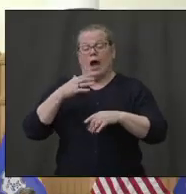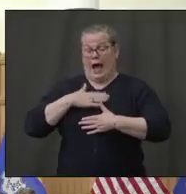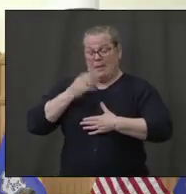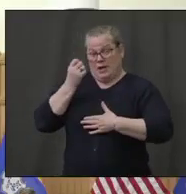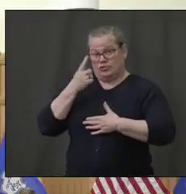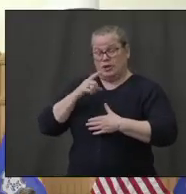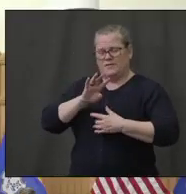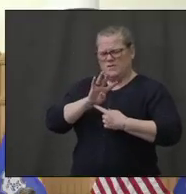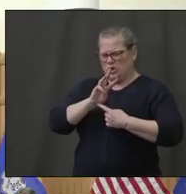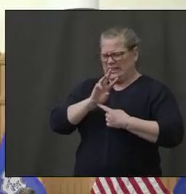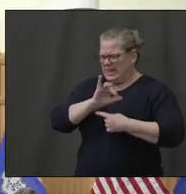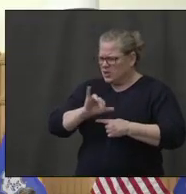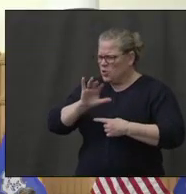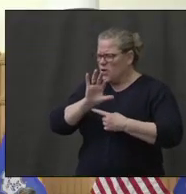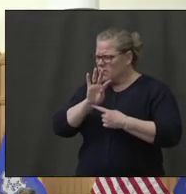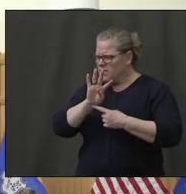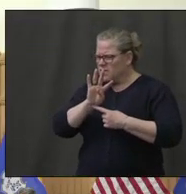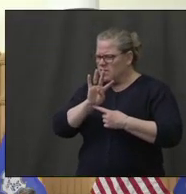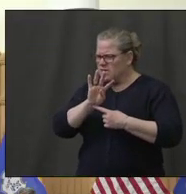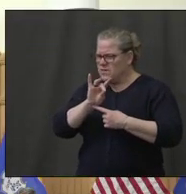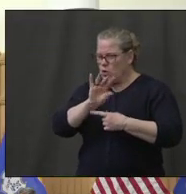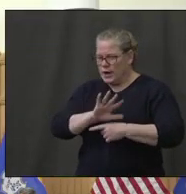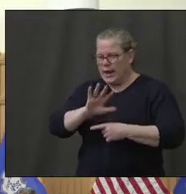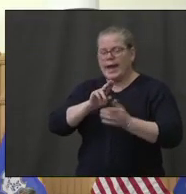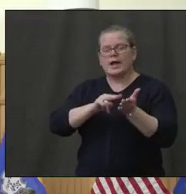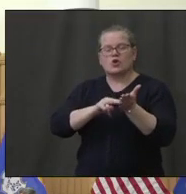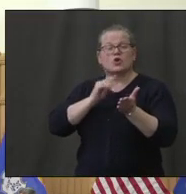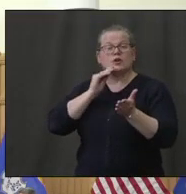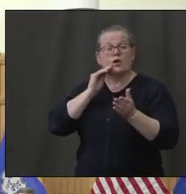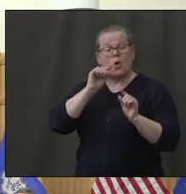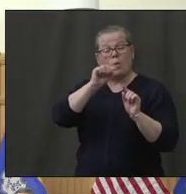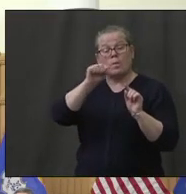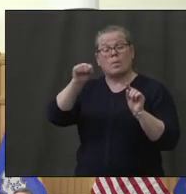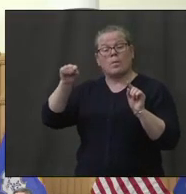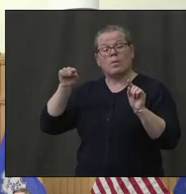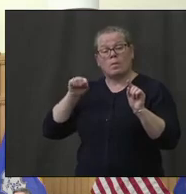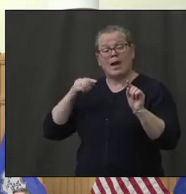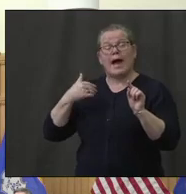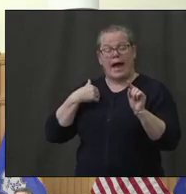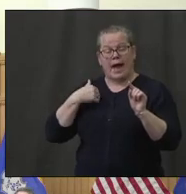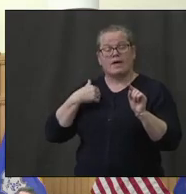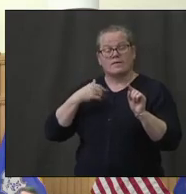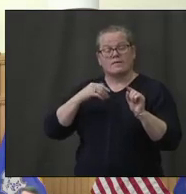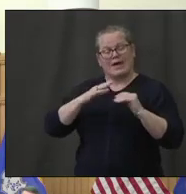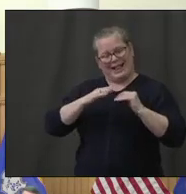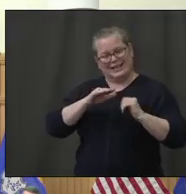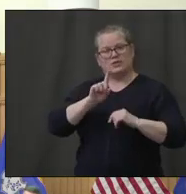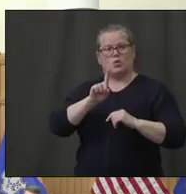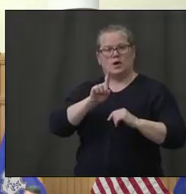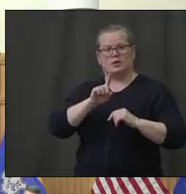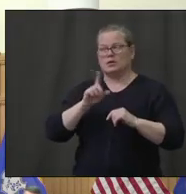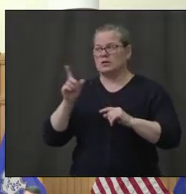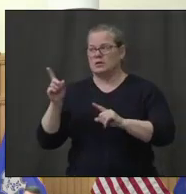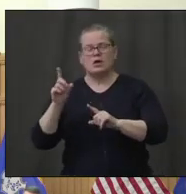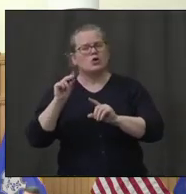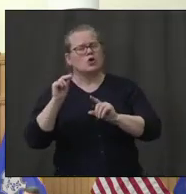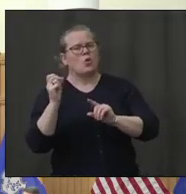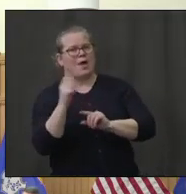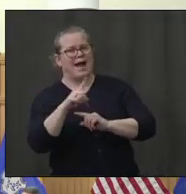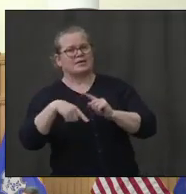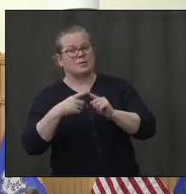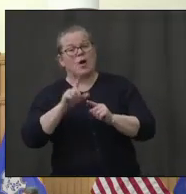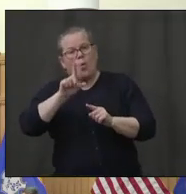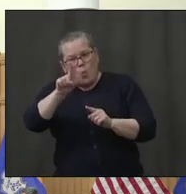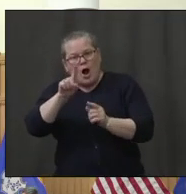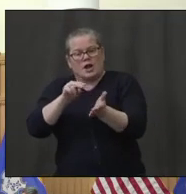And that'll be in the daily update that comes out later today. But the 44 from one nursing home, because I know there's yesterday No, there was